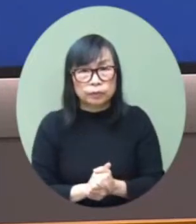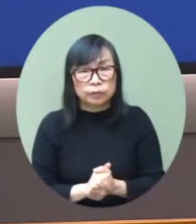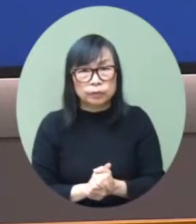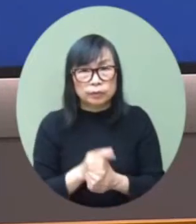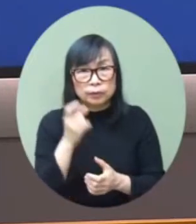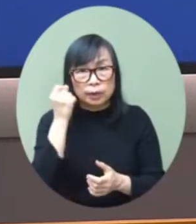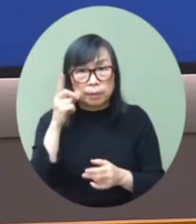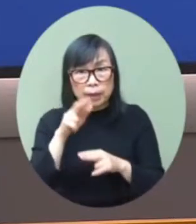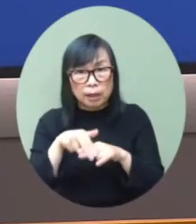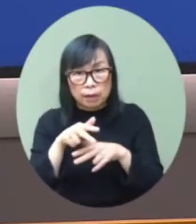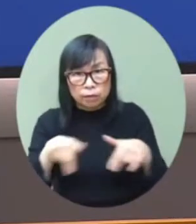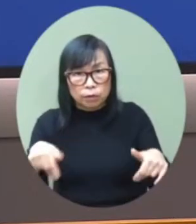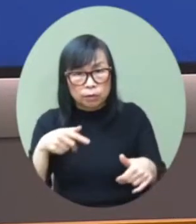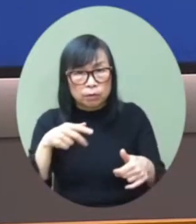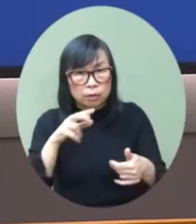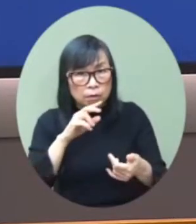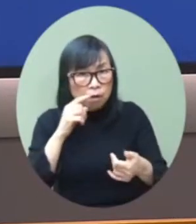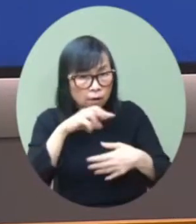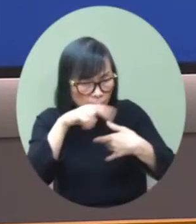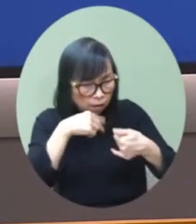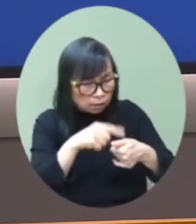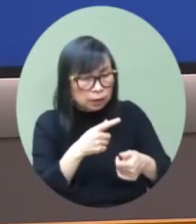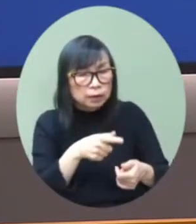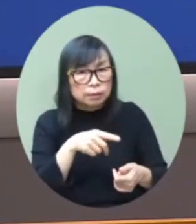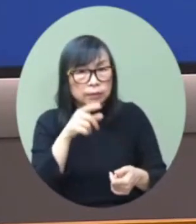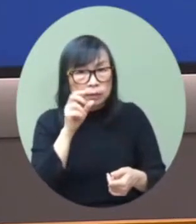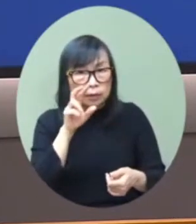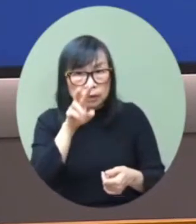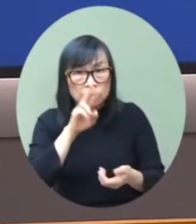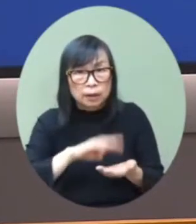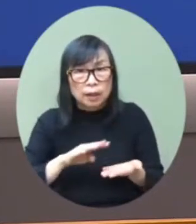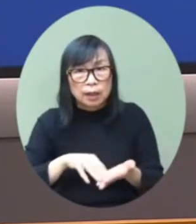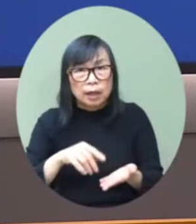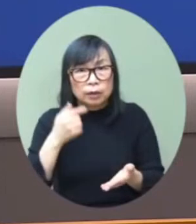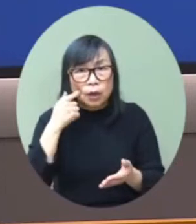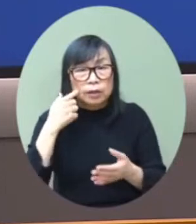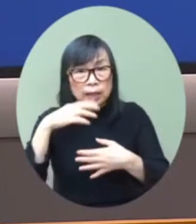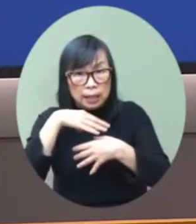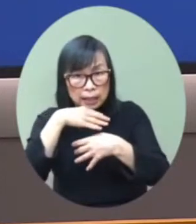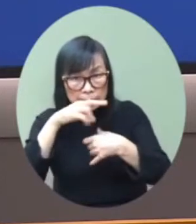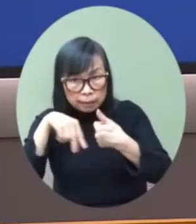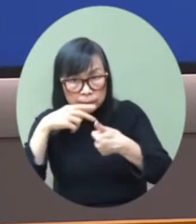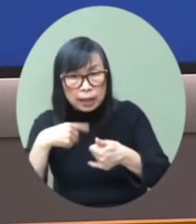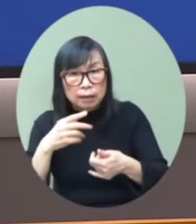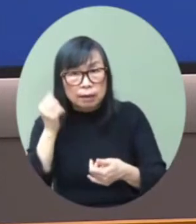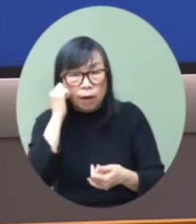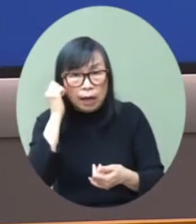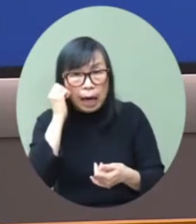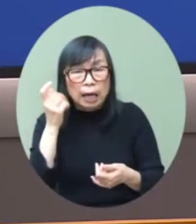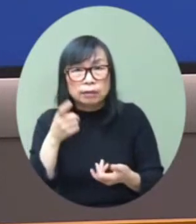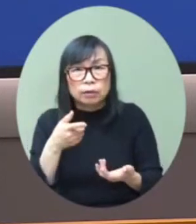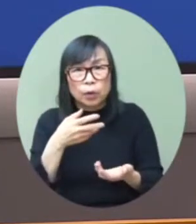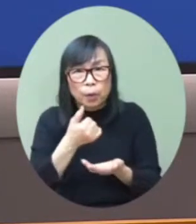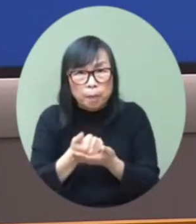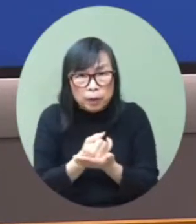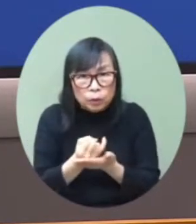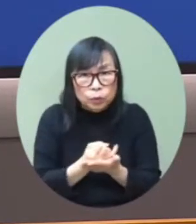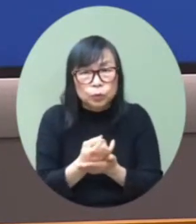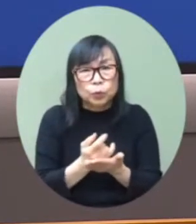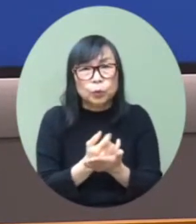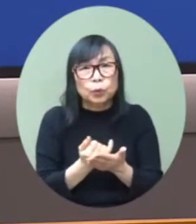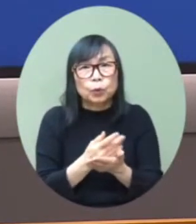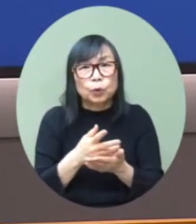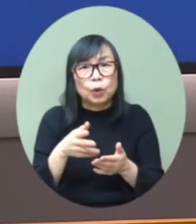did not abide, especially for the RTD operations. It's hard for the compulsory